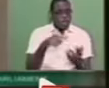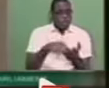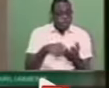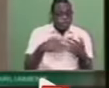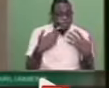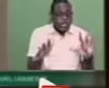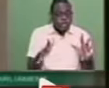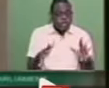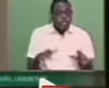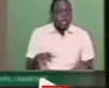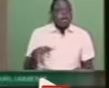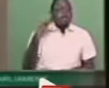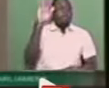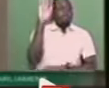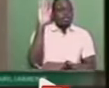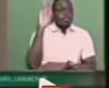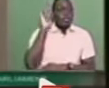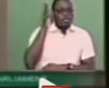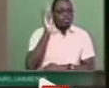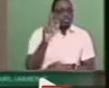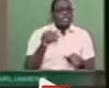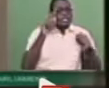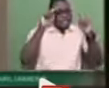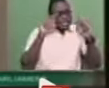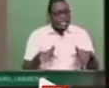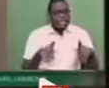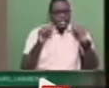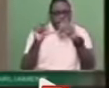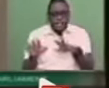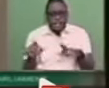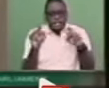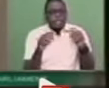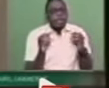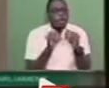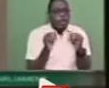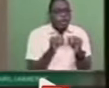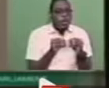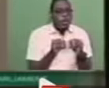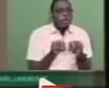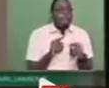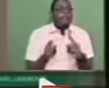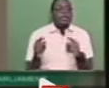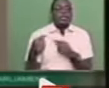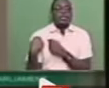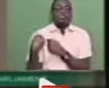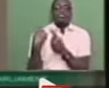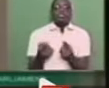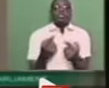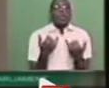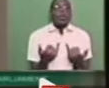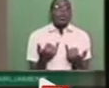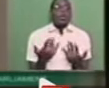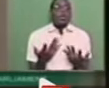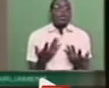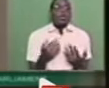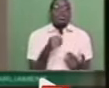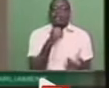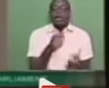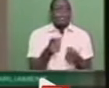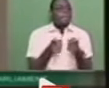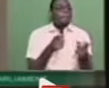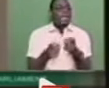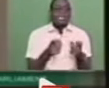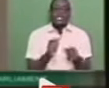PNM gaslighting form, they still want to say they handled COVID well. There are 3 doctors on my